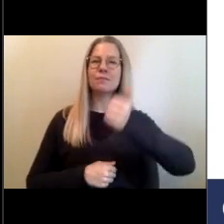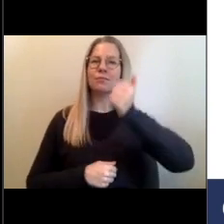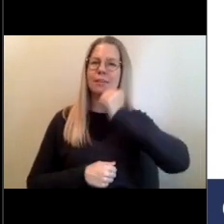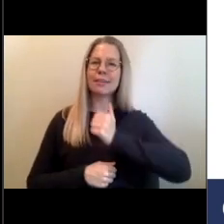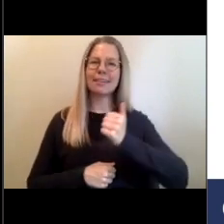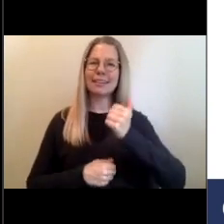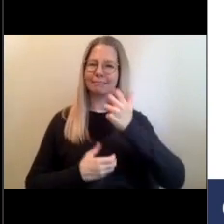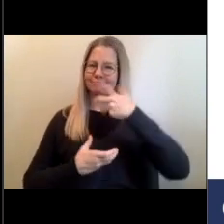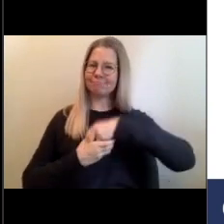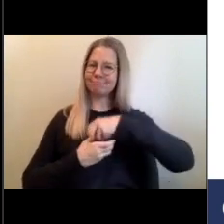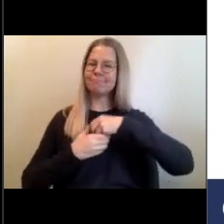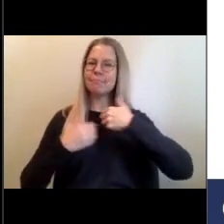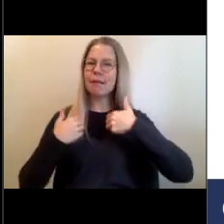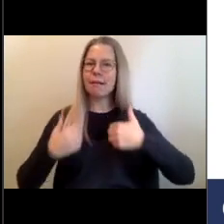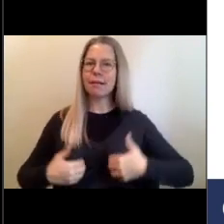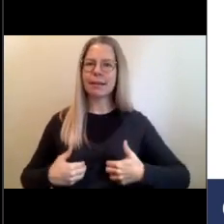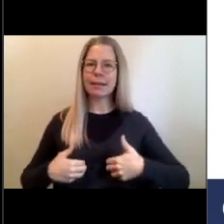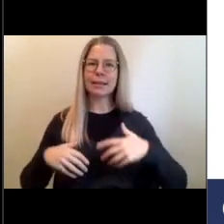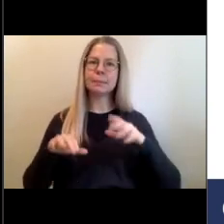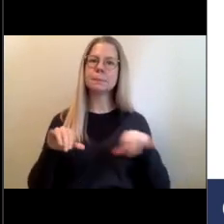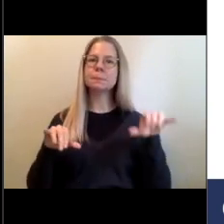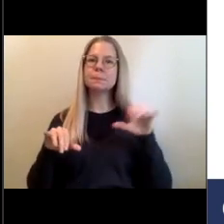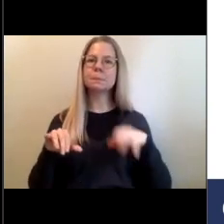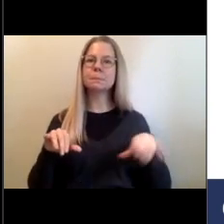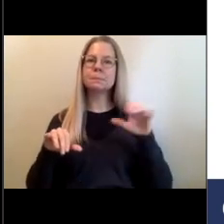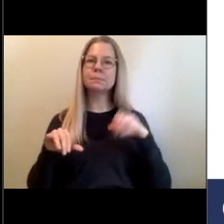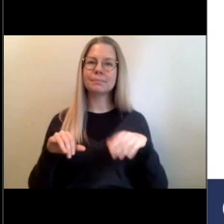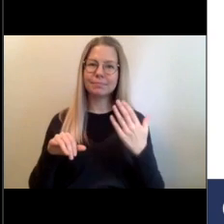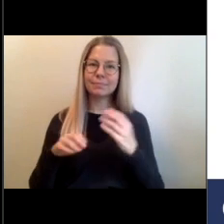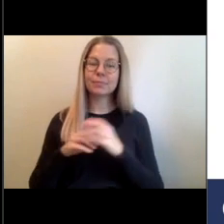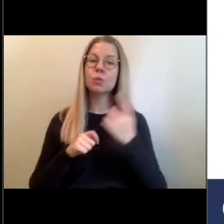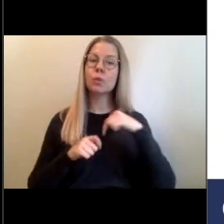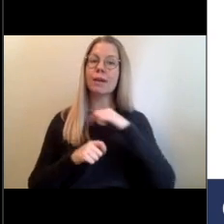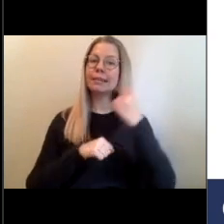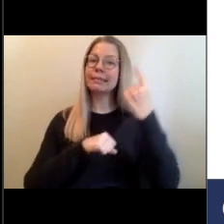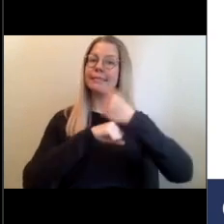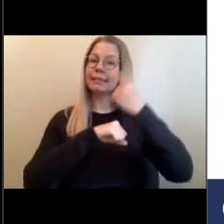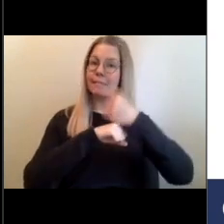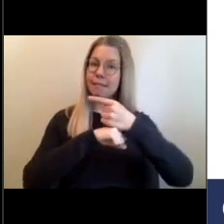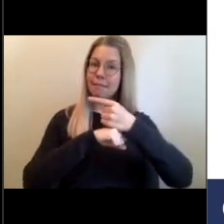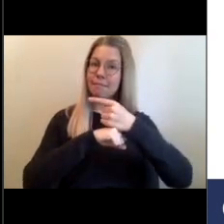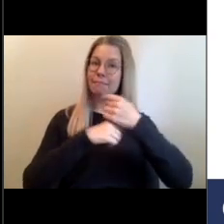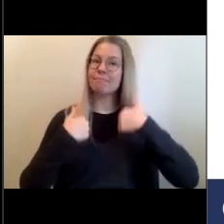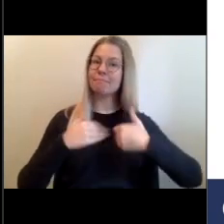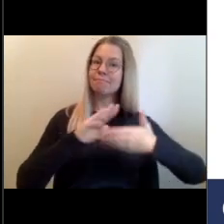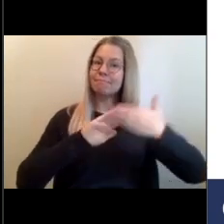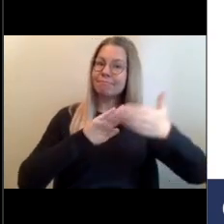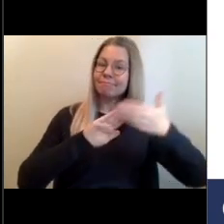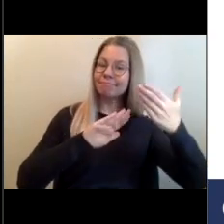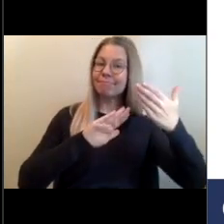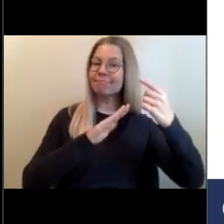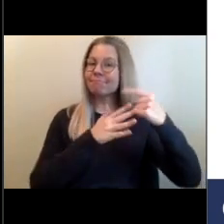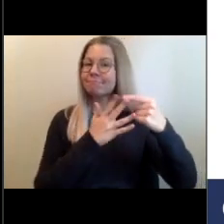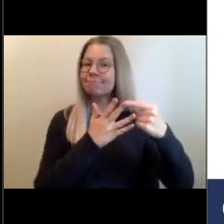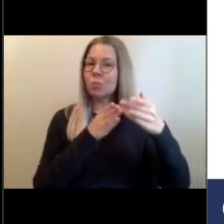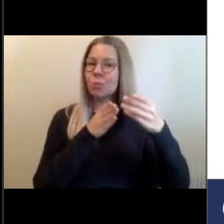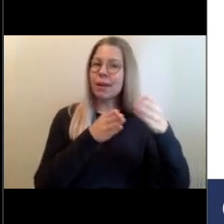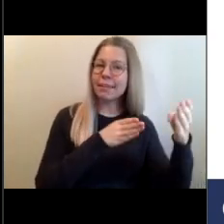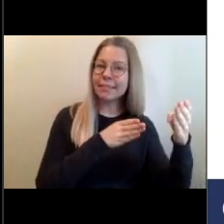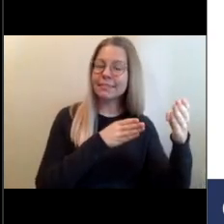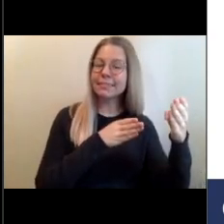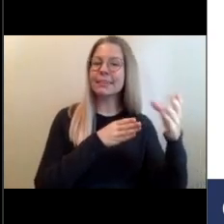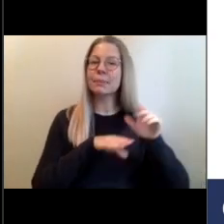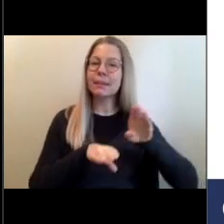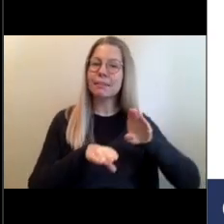is we have daytime physiology, biology, and behavior, and we have nighttime physiology, biology,